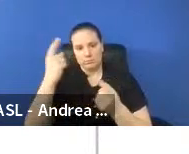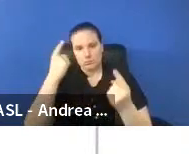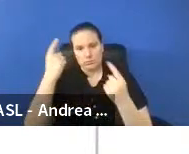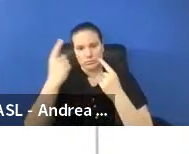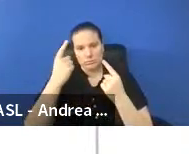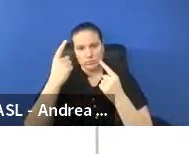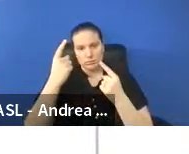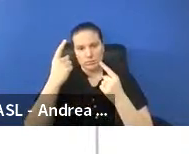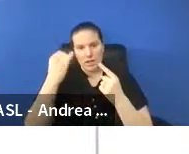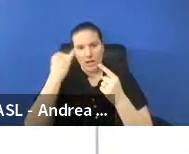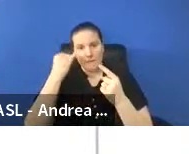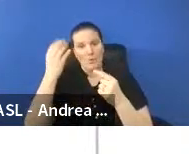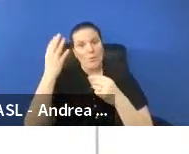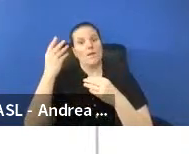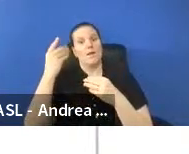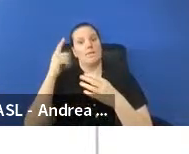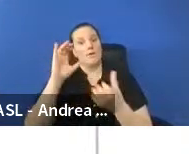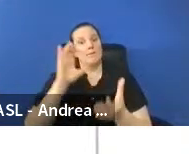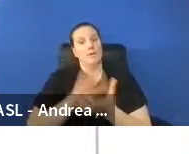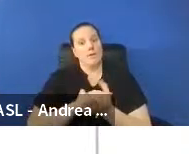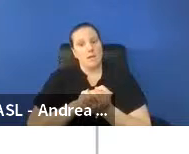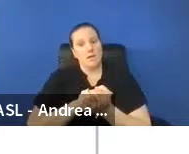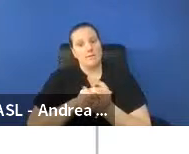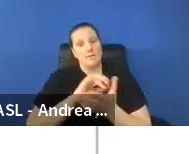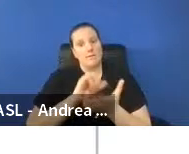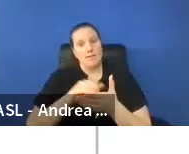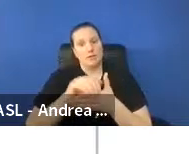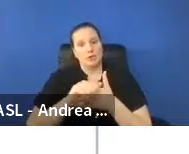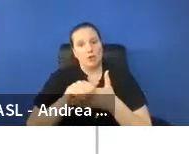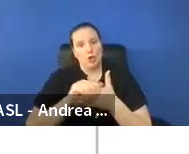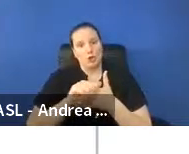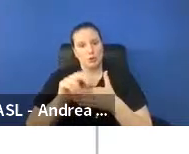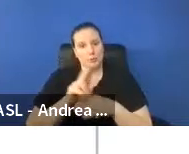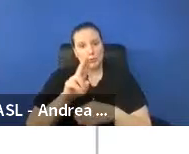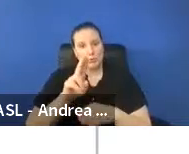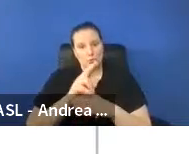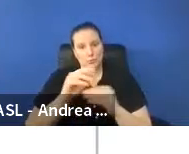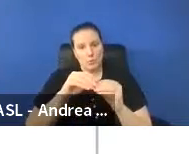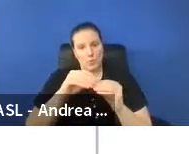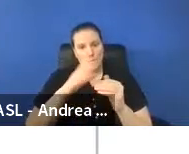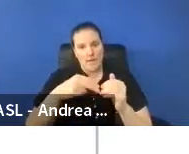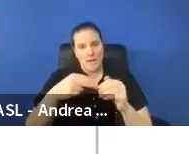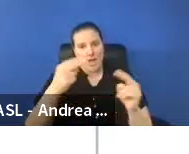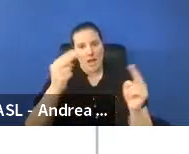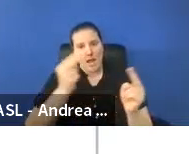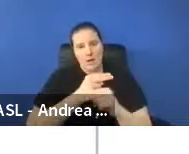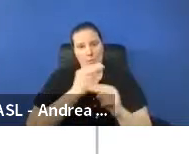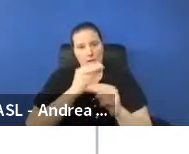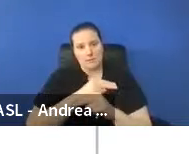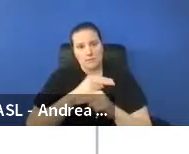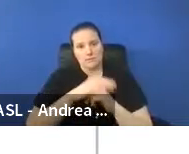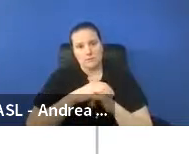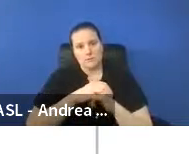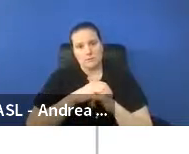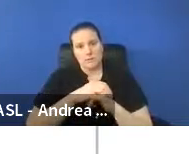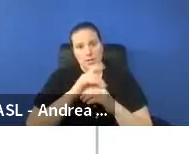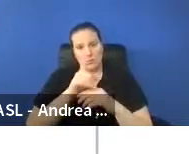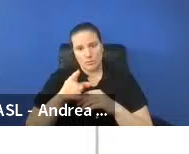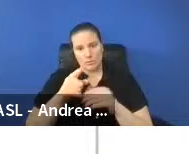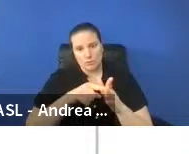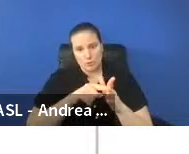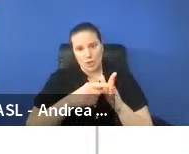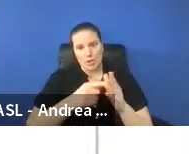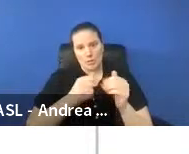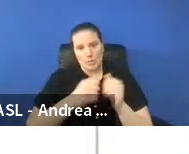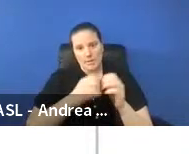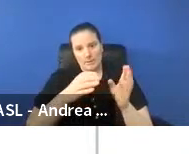to if we believe that these dollars should be used for more than just highways, and that we are actually starting with